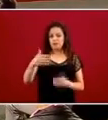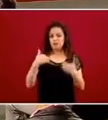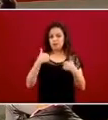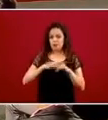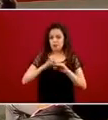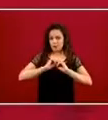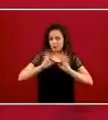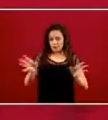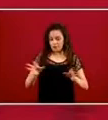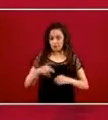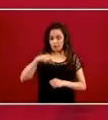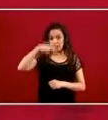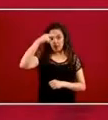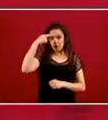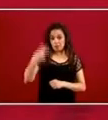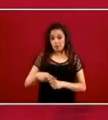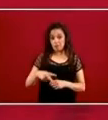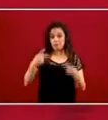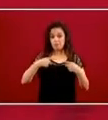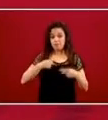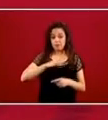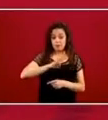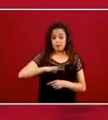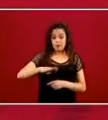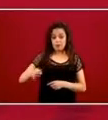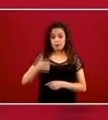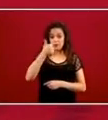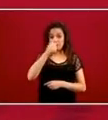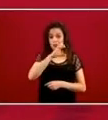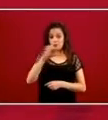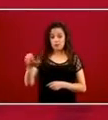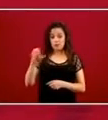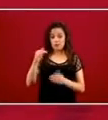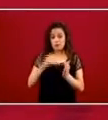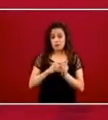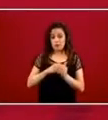Just to talk about the mortality rates,